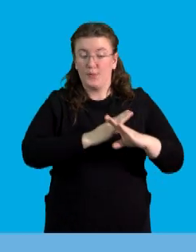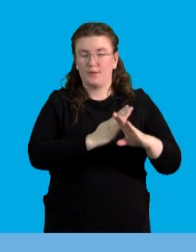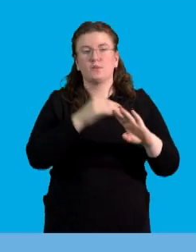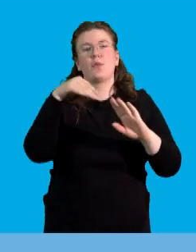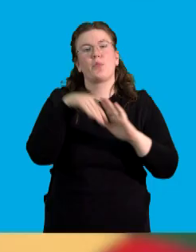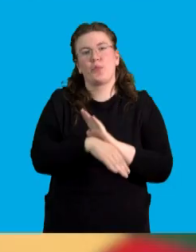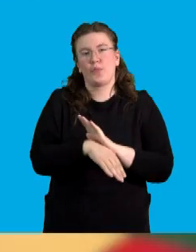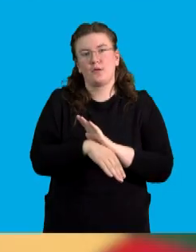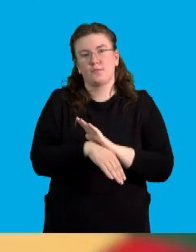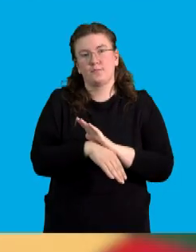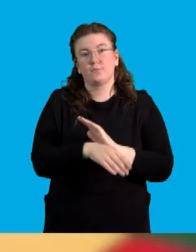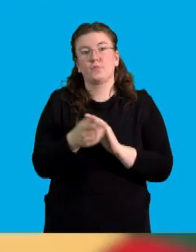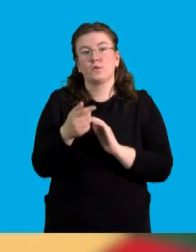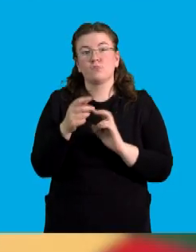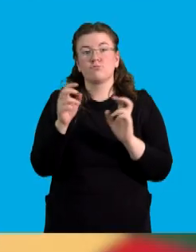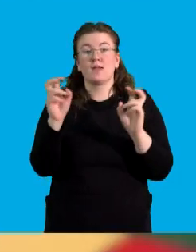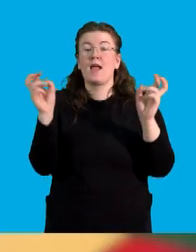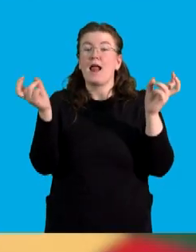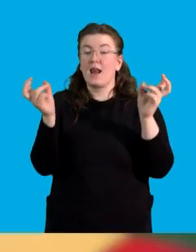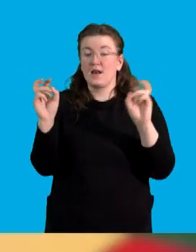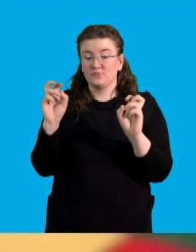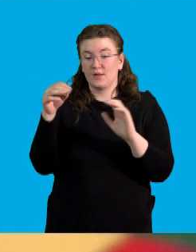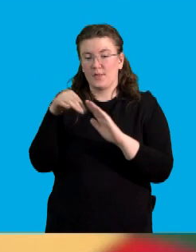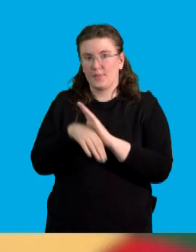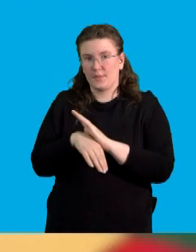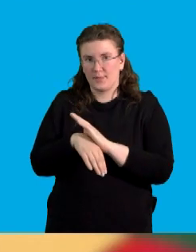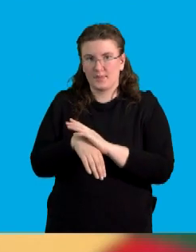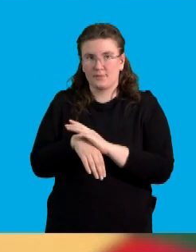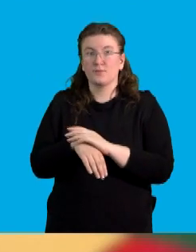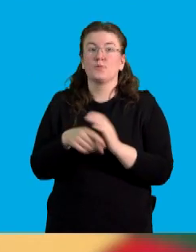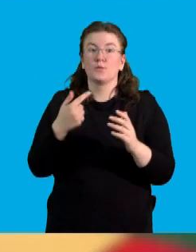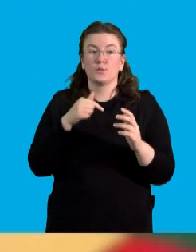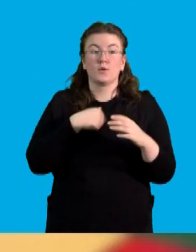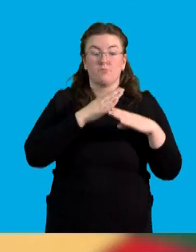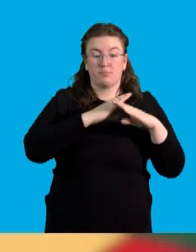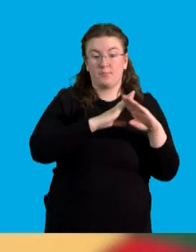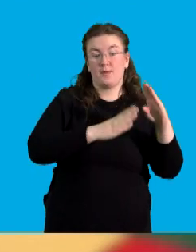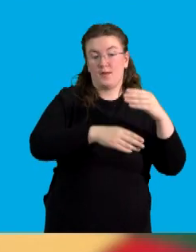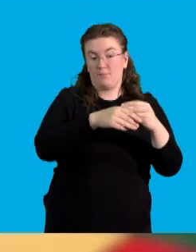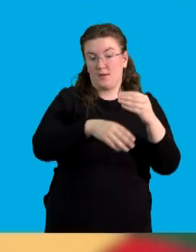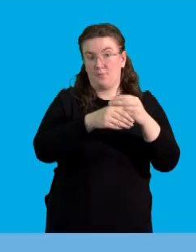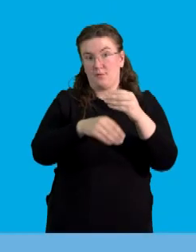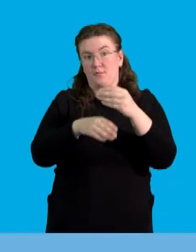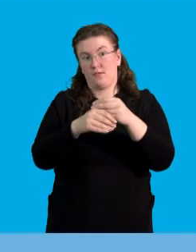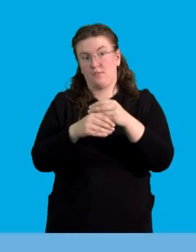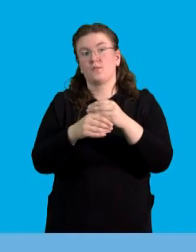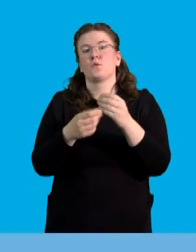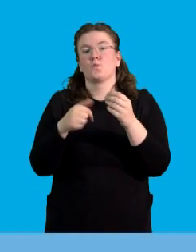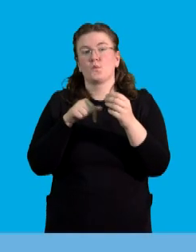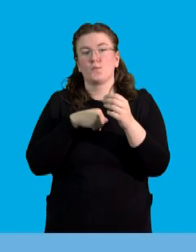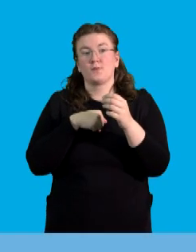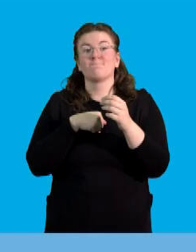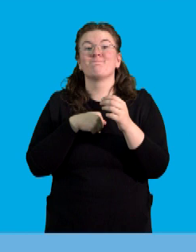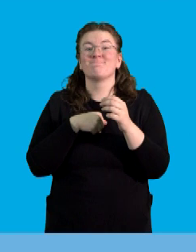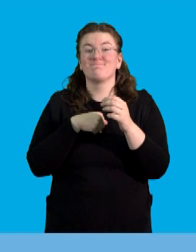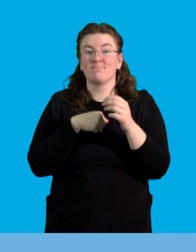add in parallel, we are actually decreasing the total resistance of the circuit. And remember, by decreasing the resistance of the circuit,